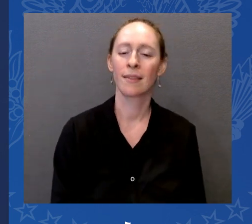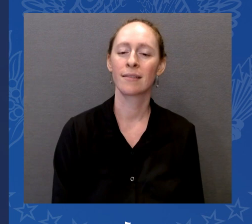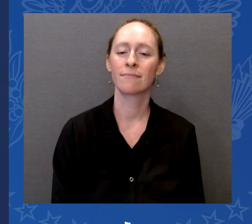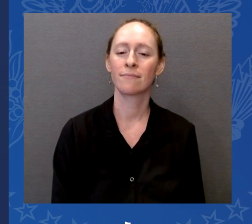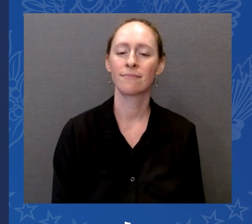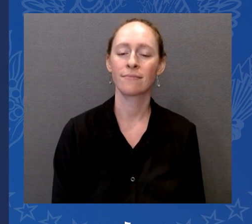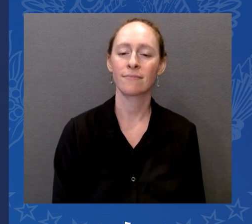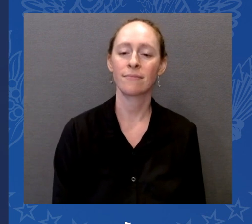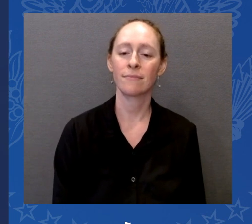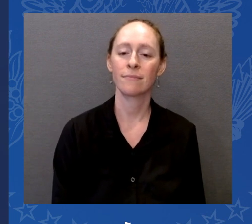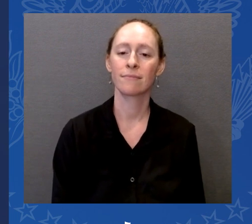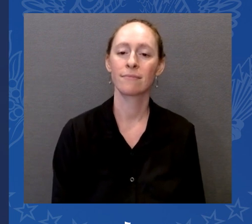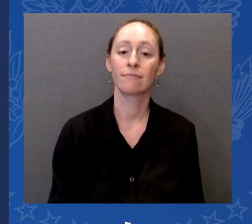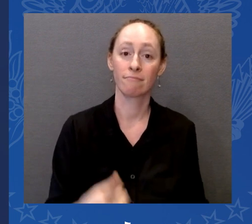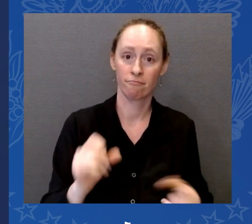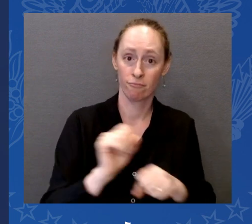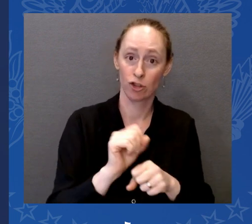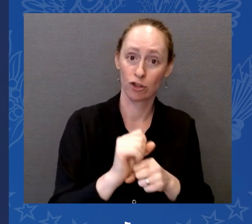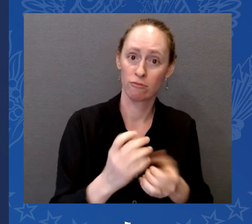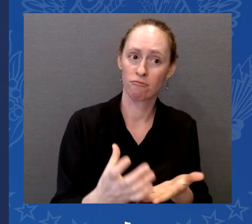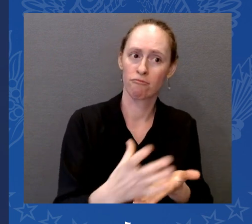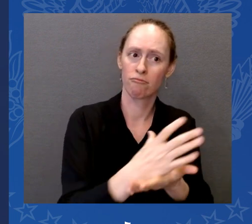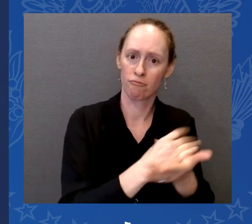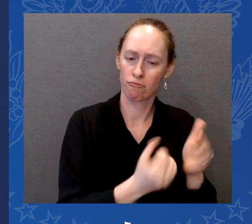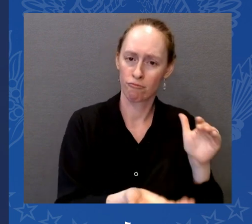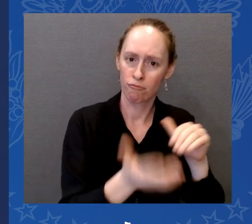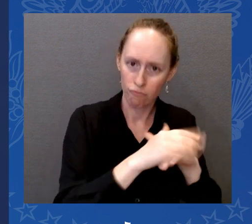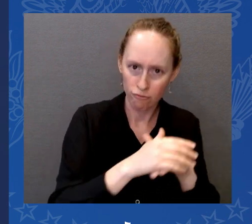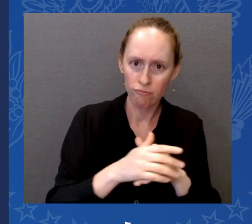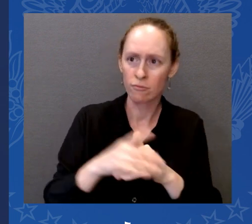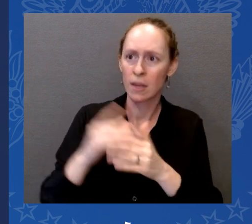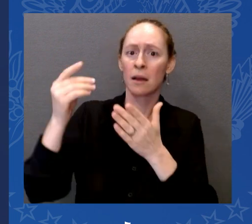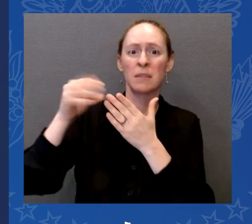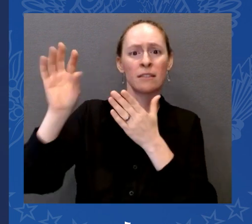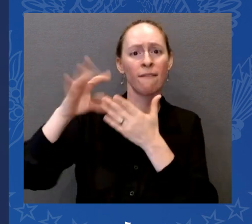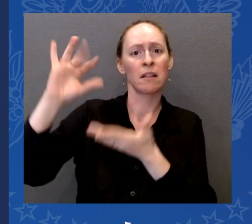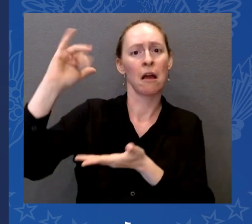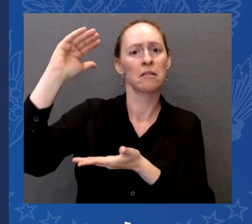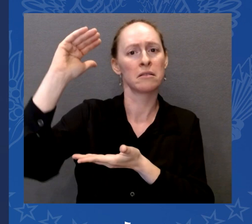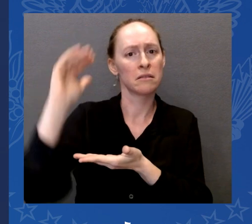Folks, continue to spend, but now at a more stable pace than during our